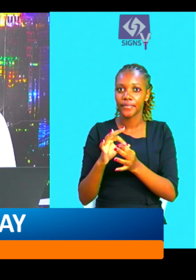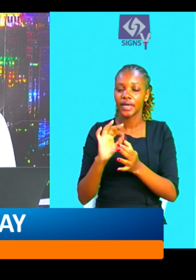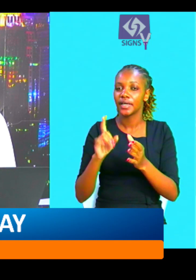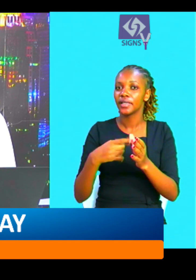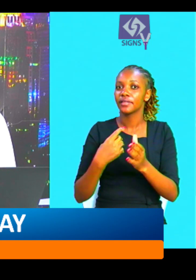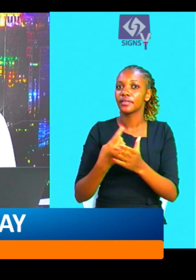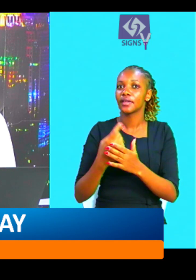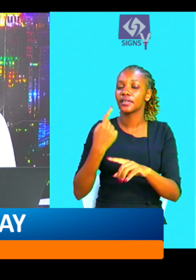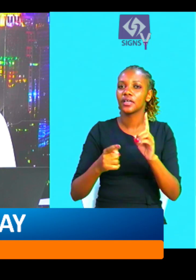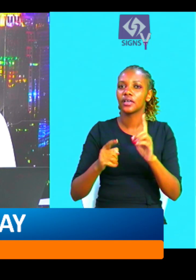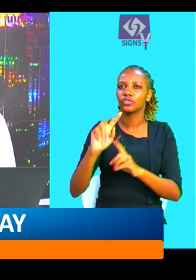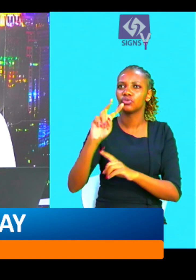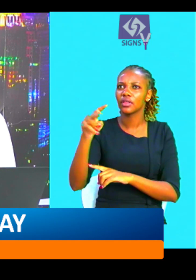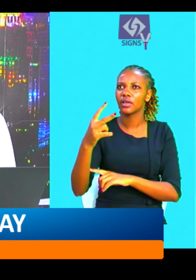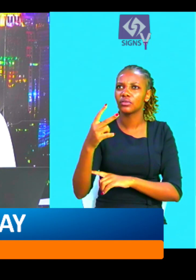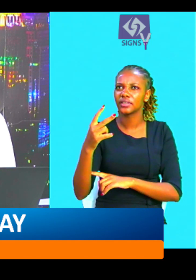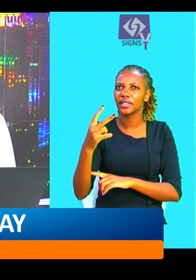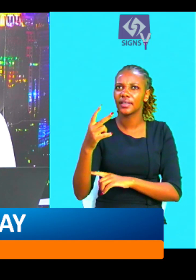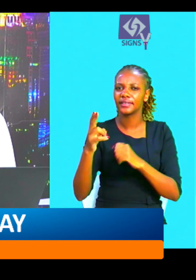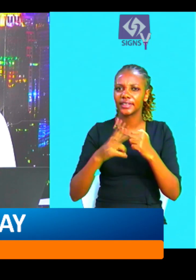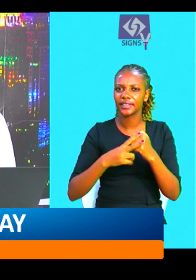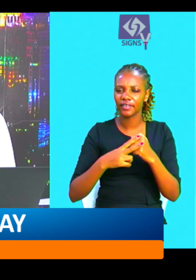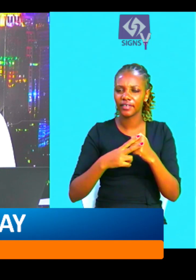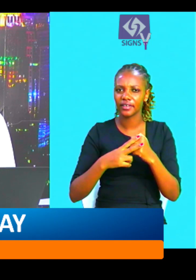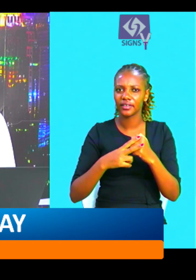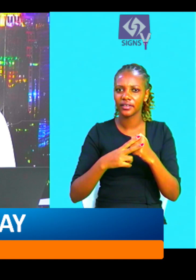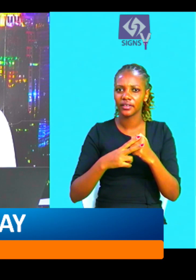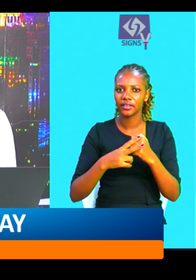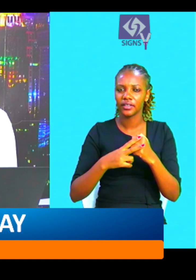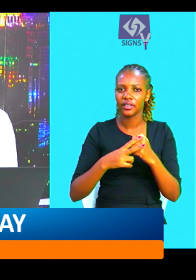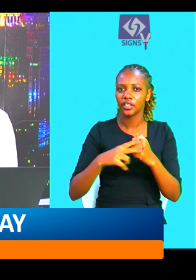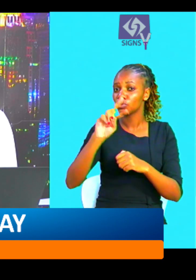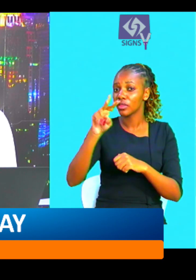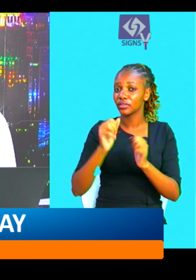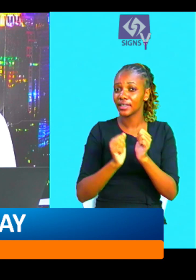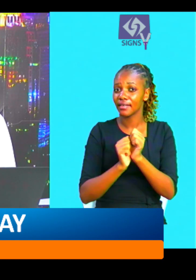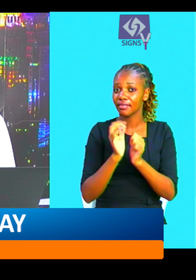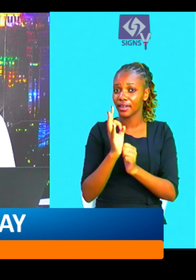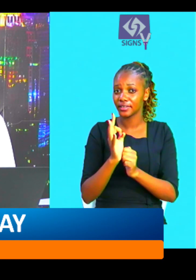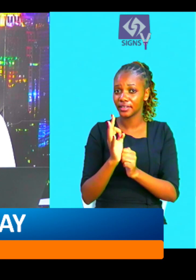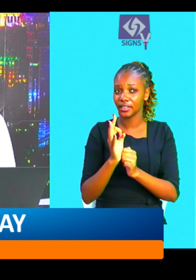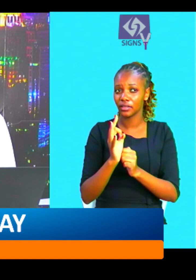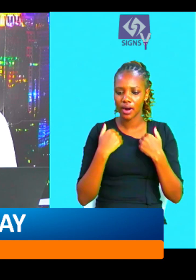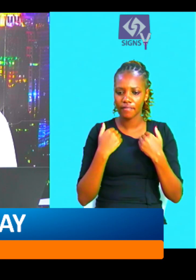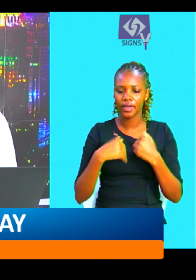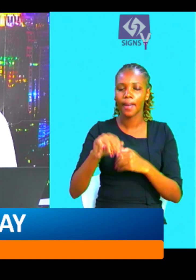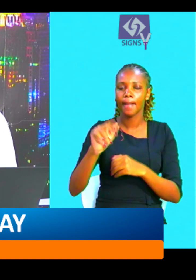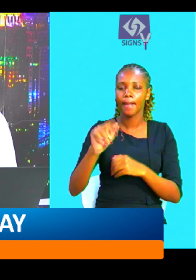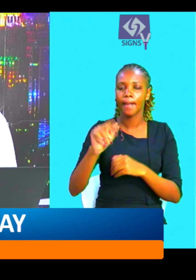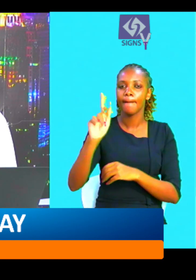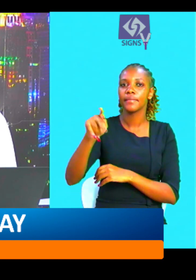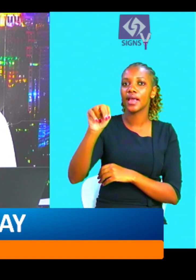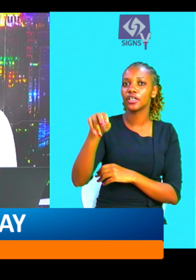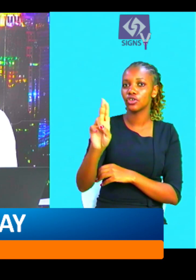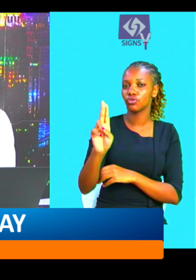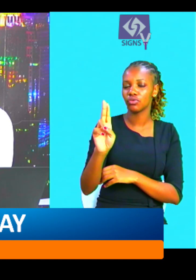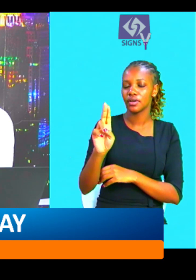with Mountain Kenya, it's a done deal. It's a done deal. What do you make of this? There will come a time when Kenya